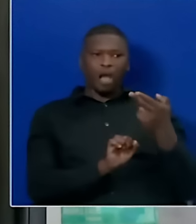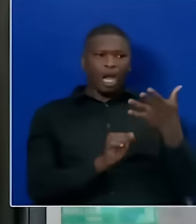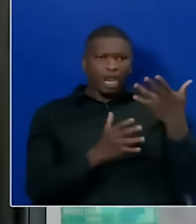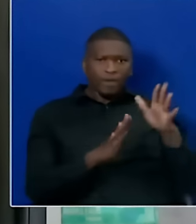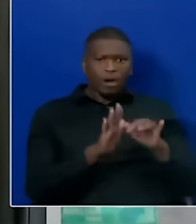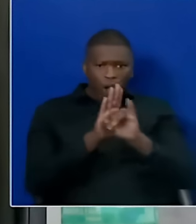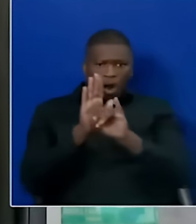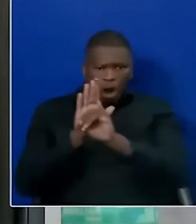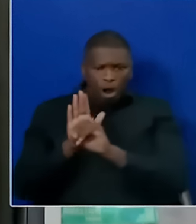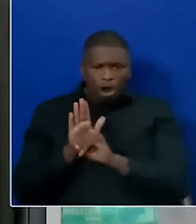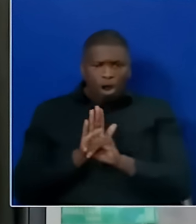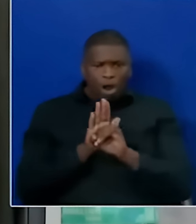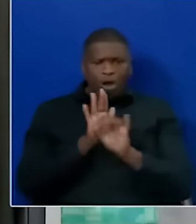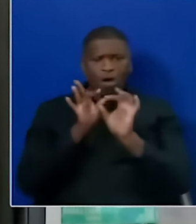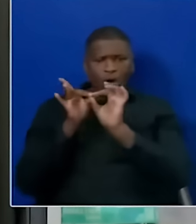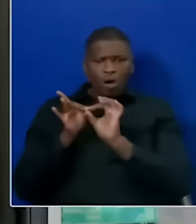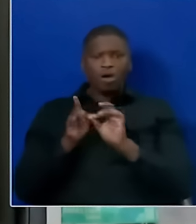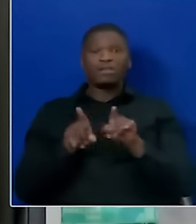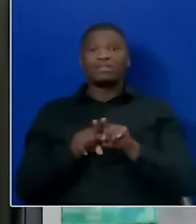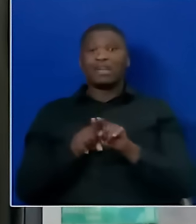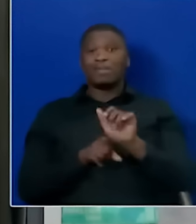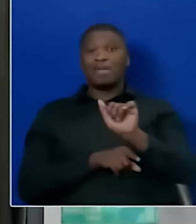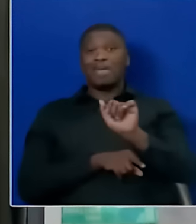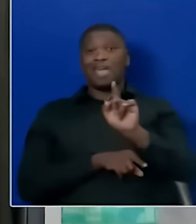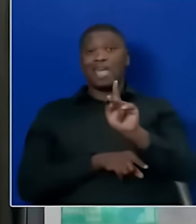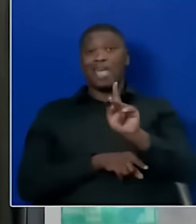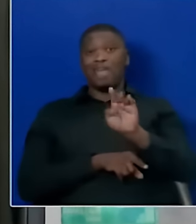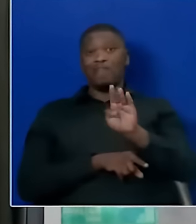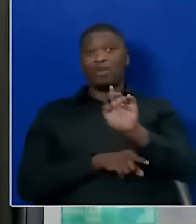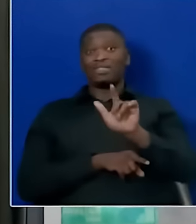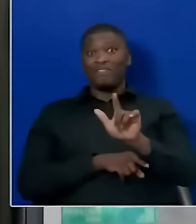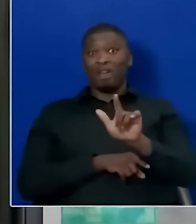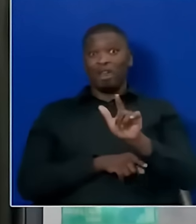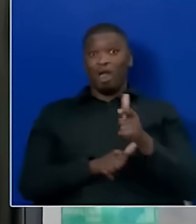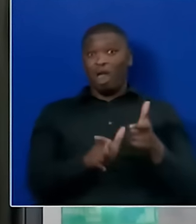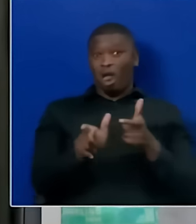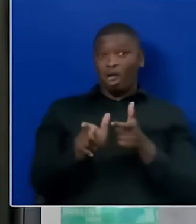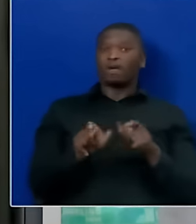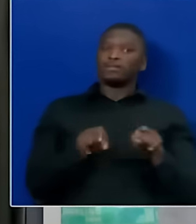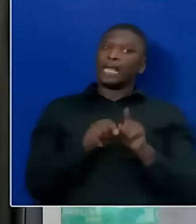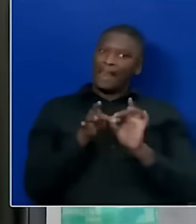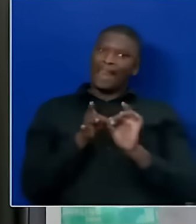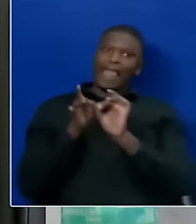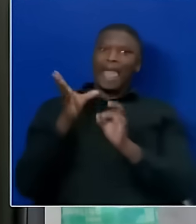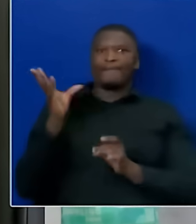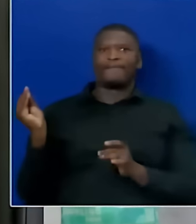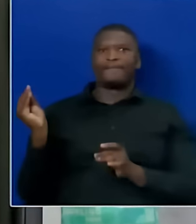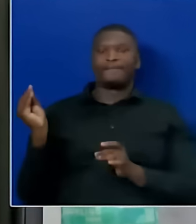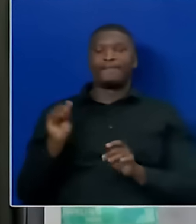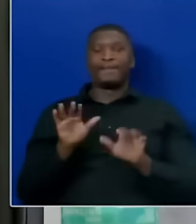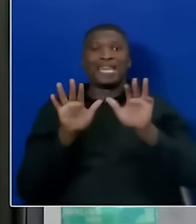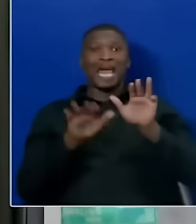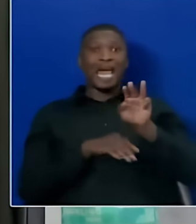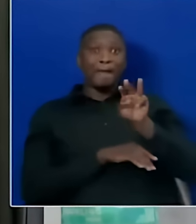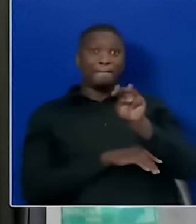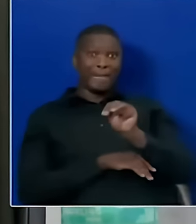that are listed here. The 9mm Taurus is linked to these cases that are